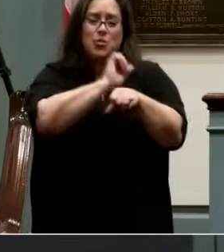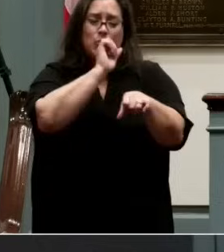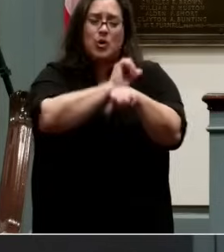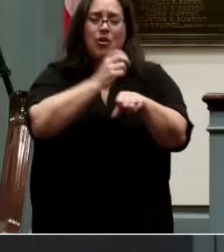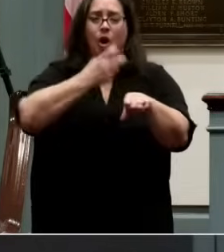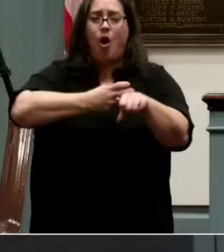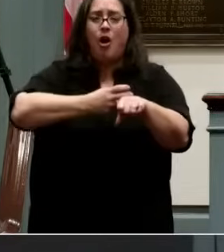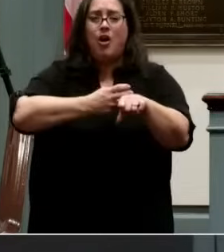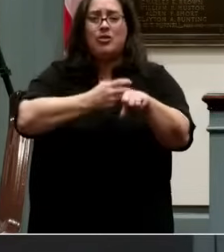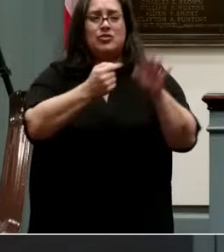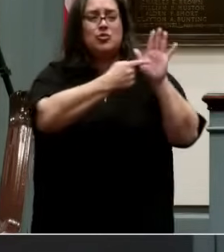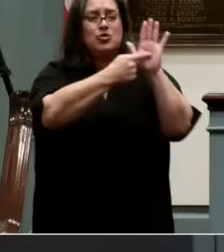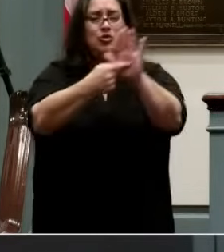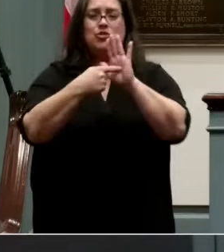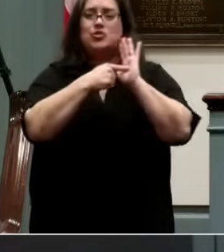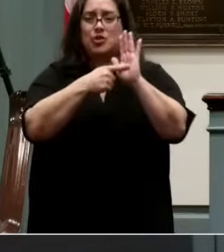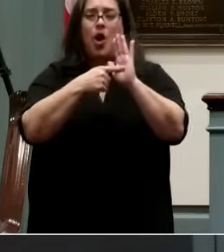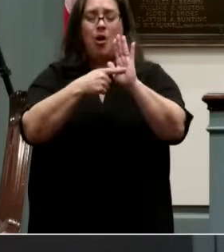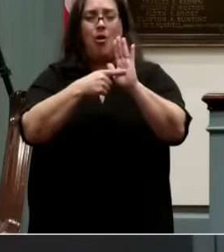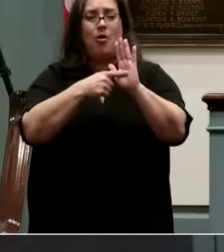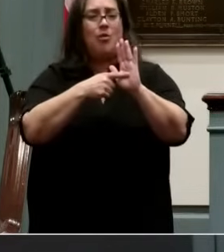in Delaware and nationally.